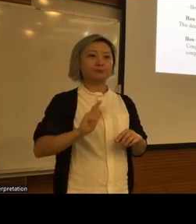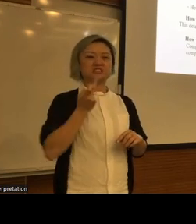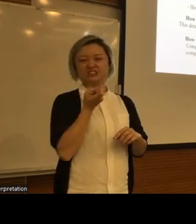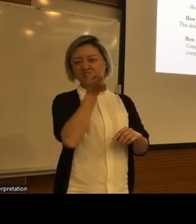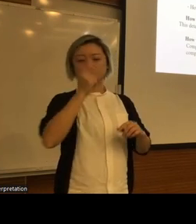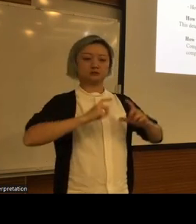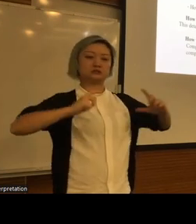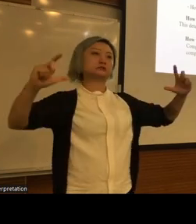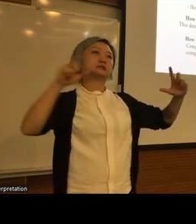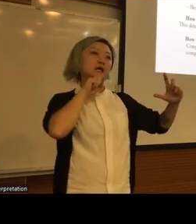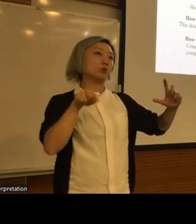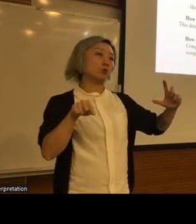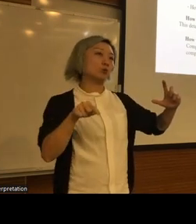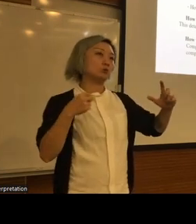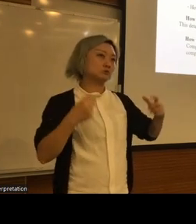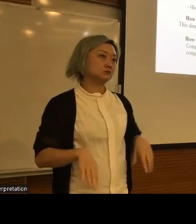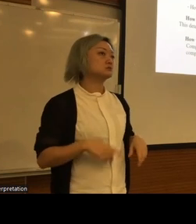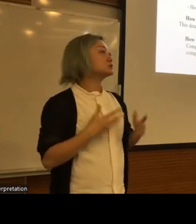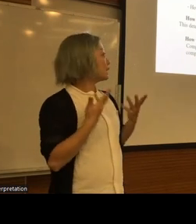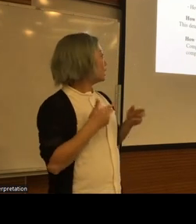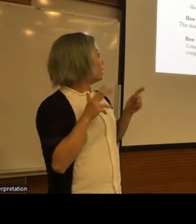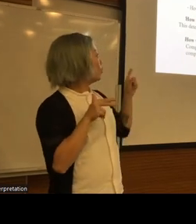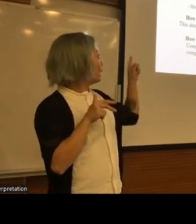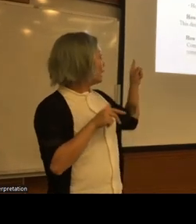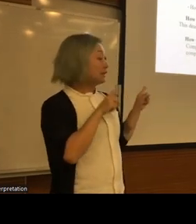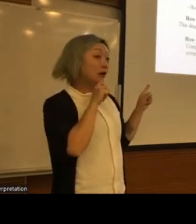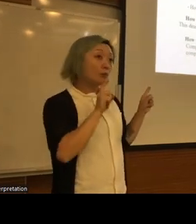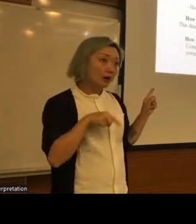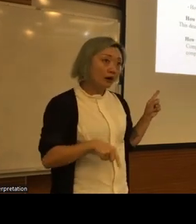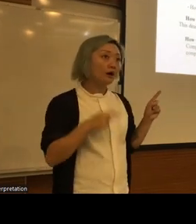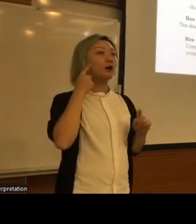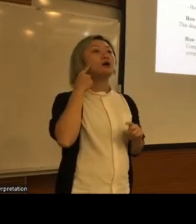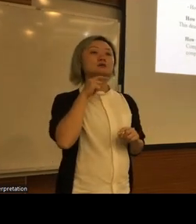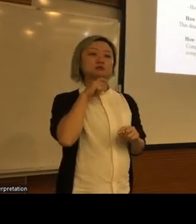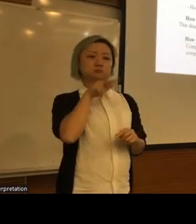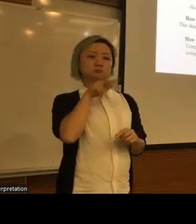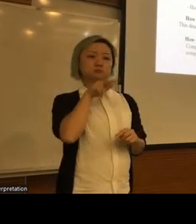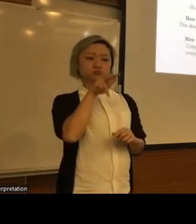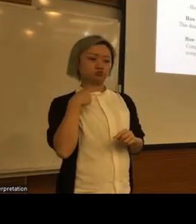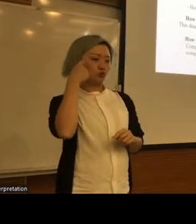material that I have read, but it's not rigorous enough yet. I seek confirmation.